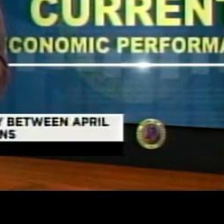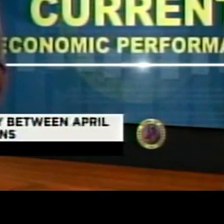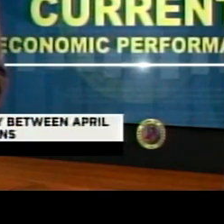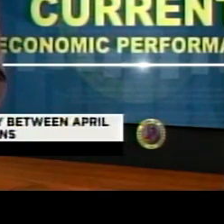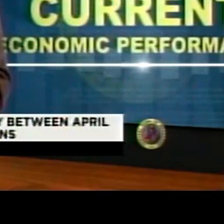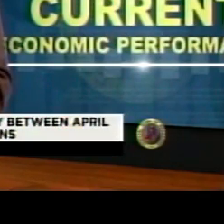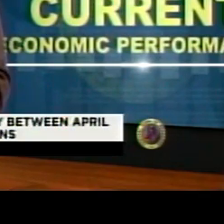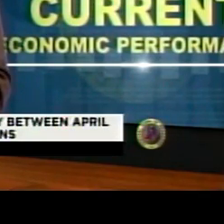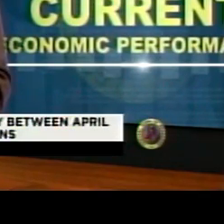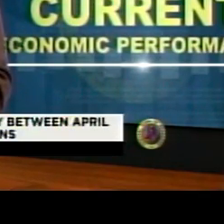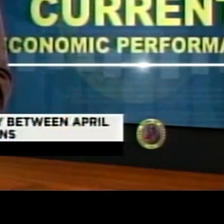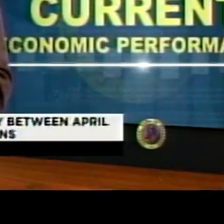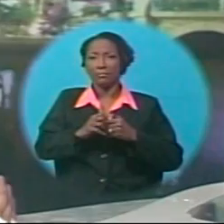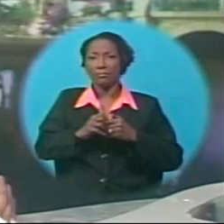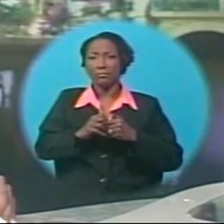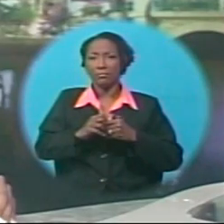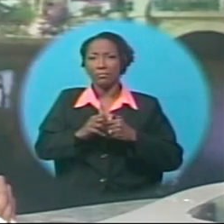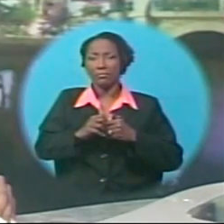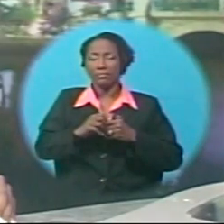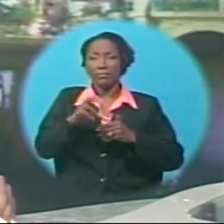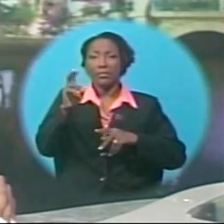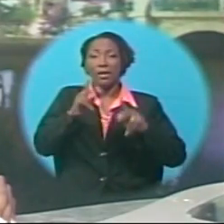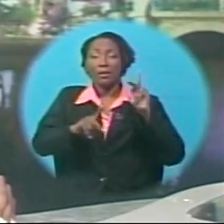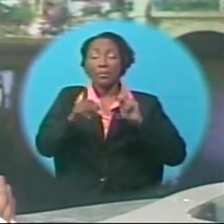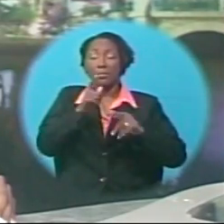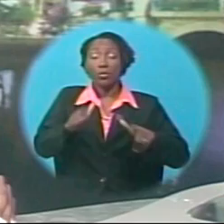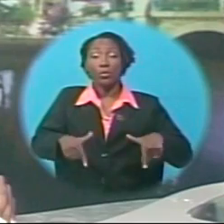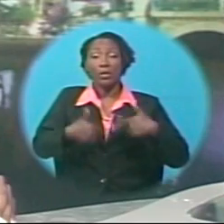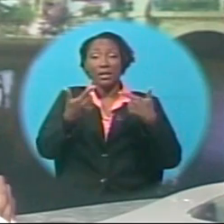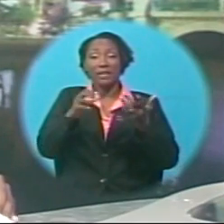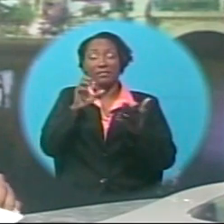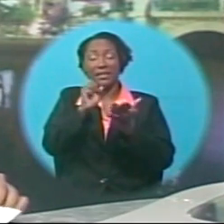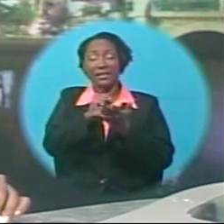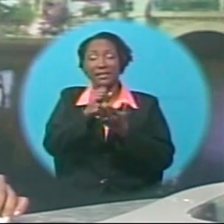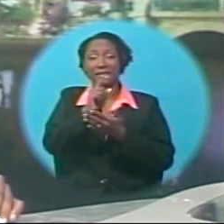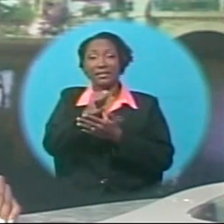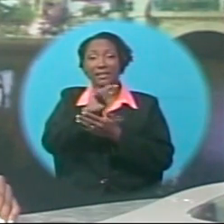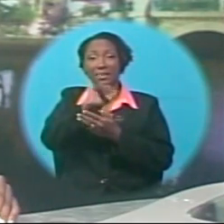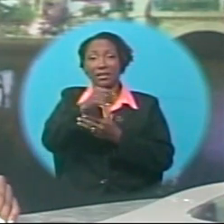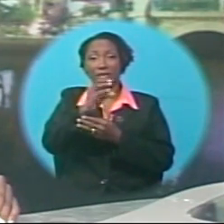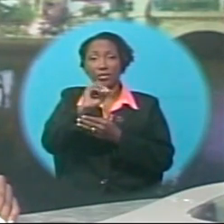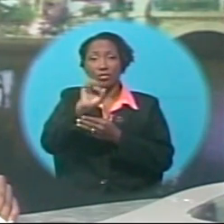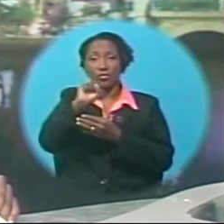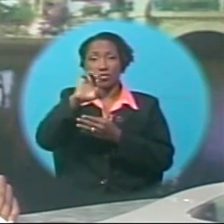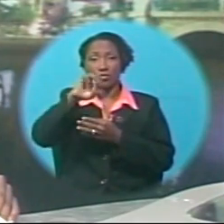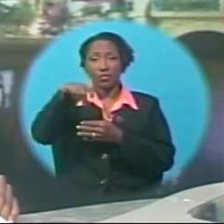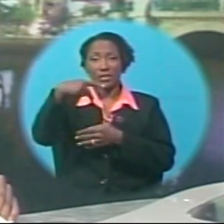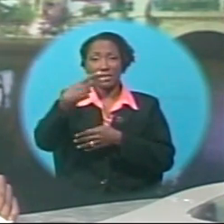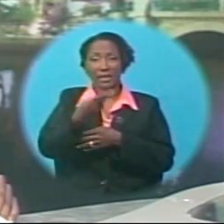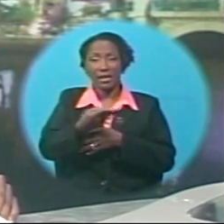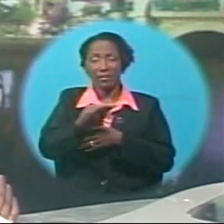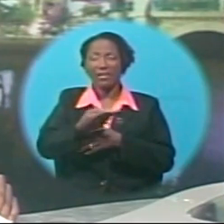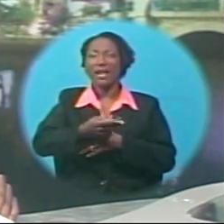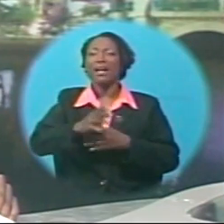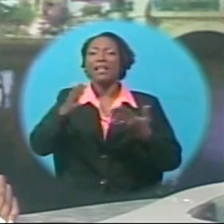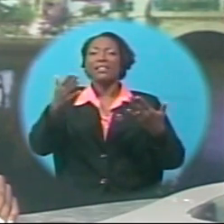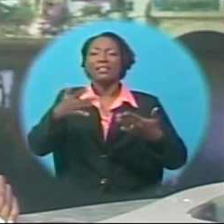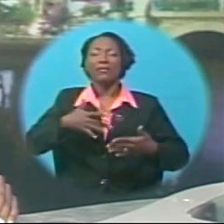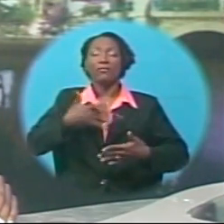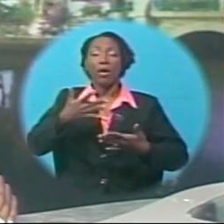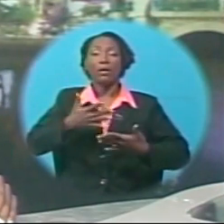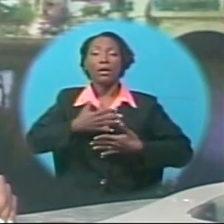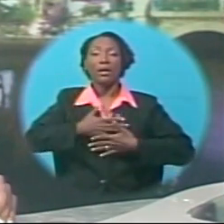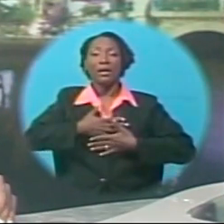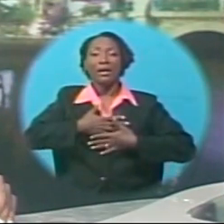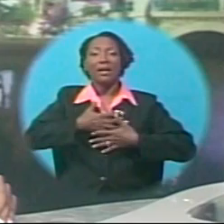$114 million. Residents of some St. Joseph districts today continued to breathe sighs of relief